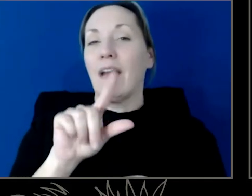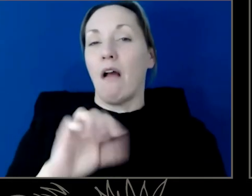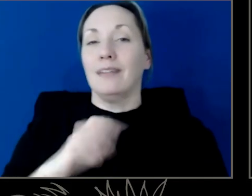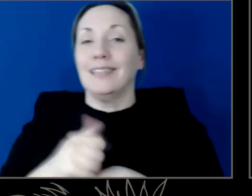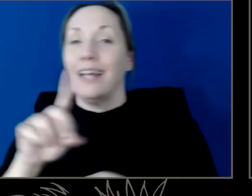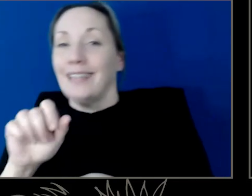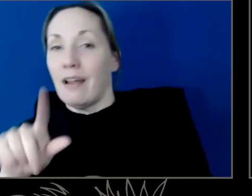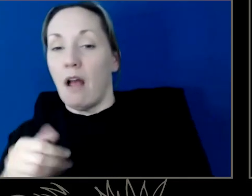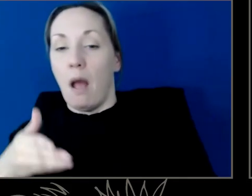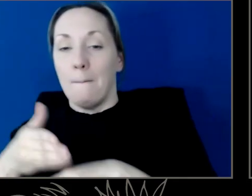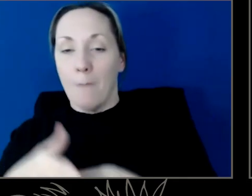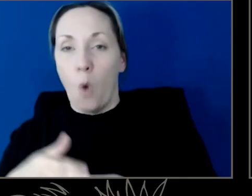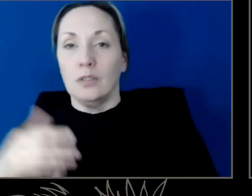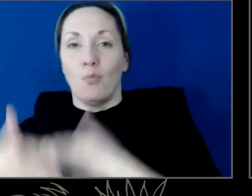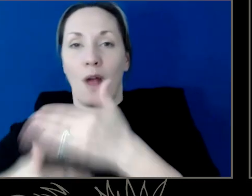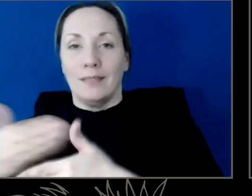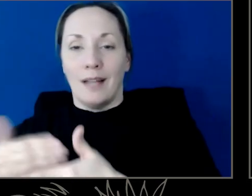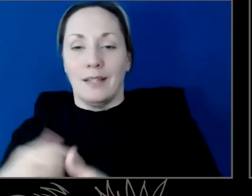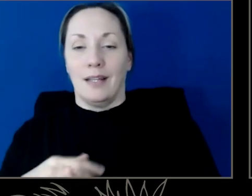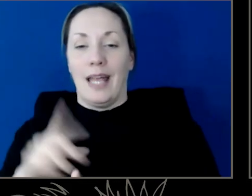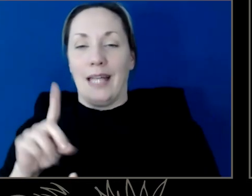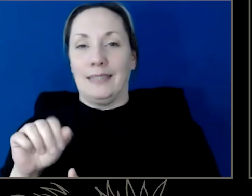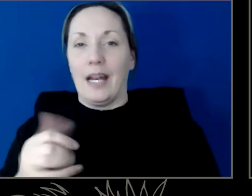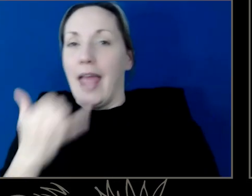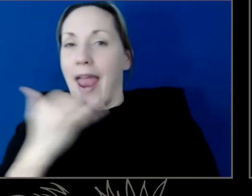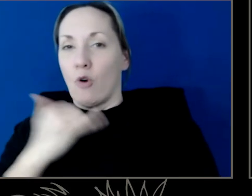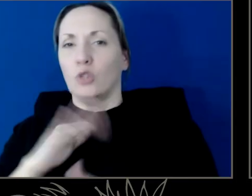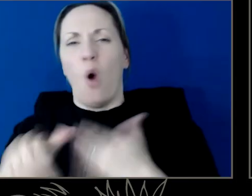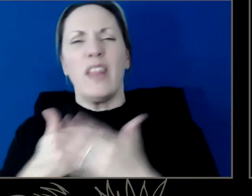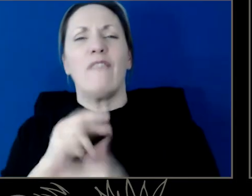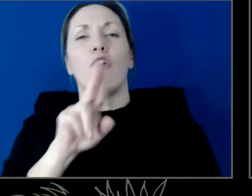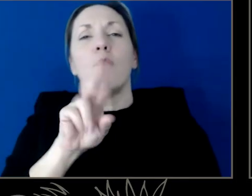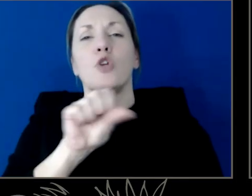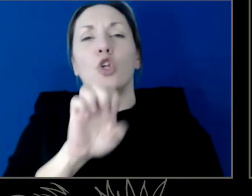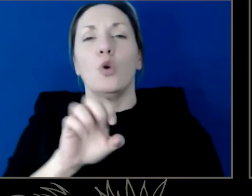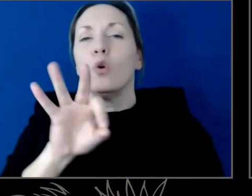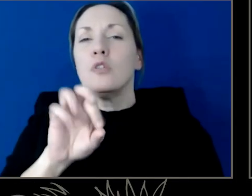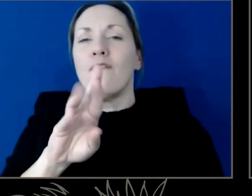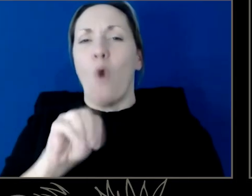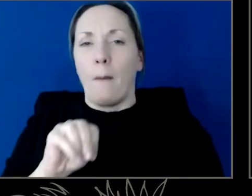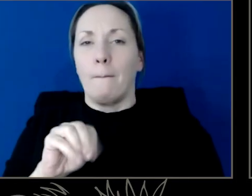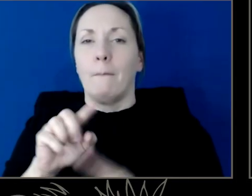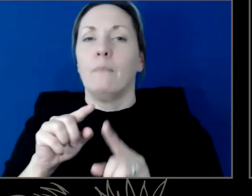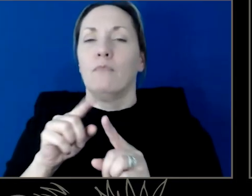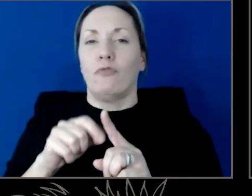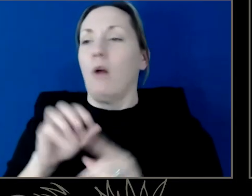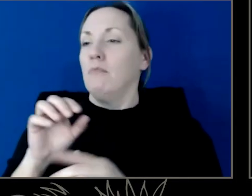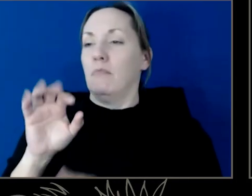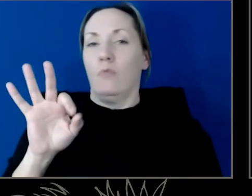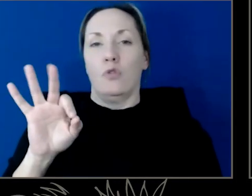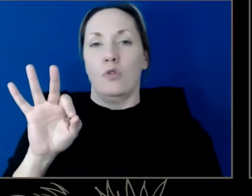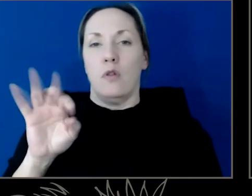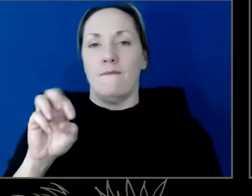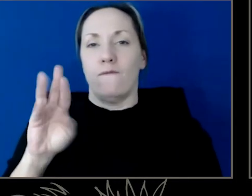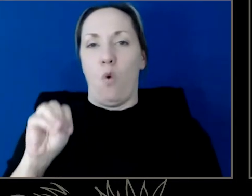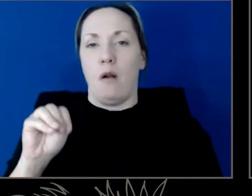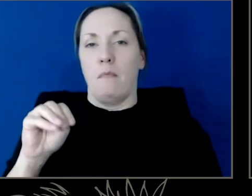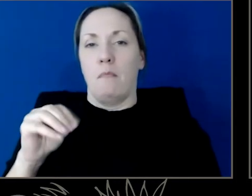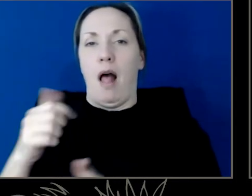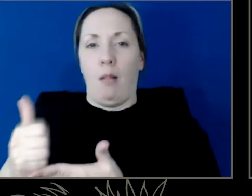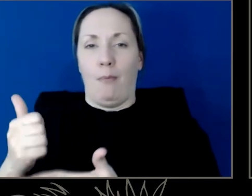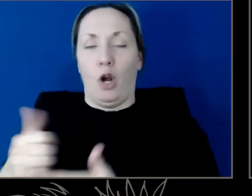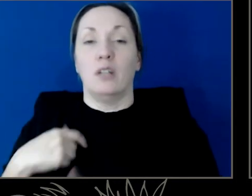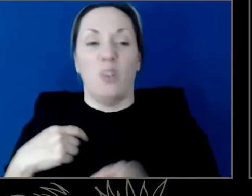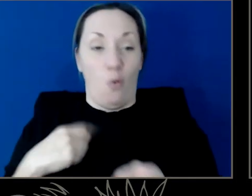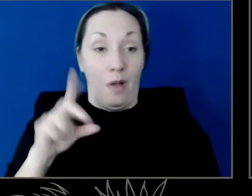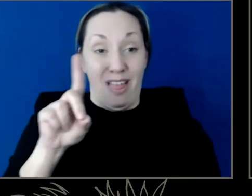and error. So we're getting all of these from useForm, so from the Inertia.js form helper. Data here is what's